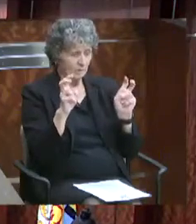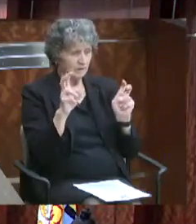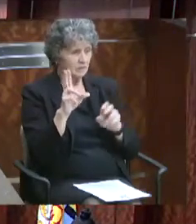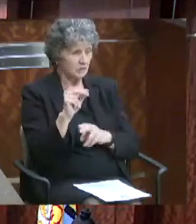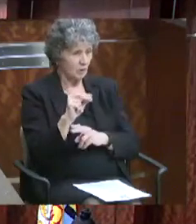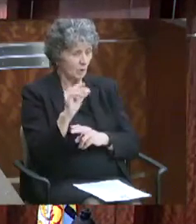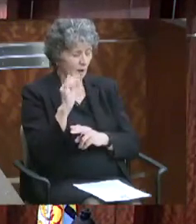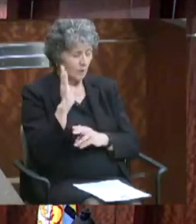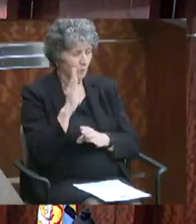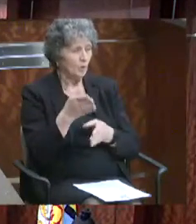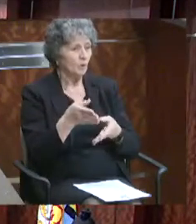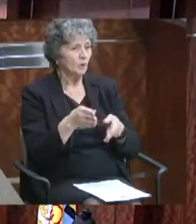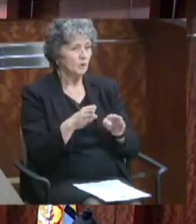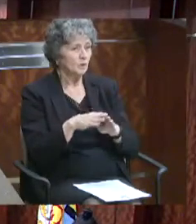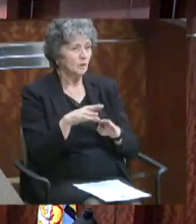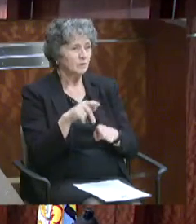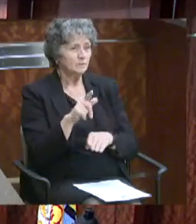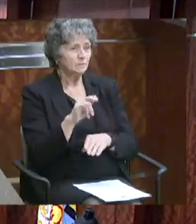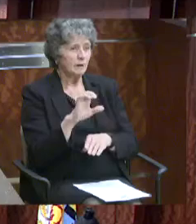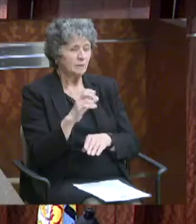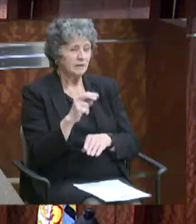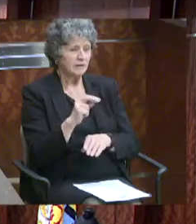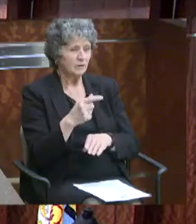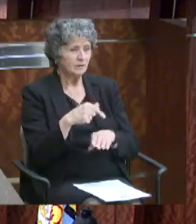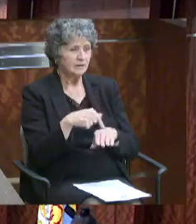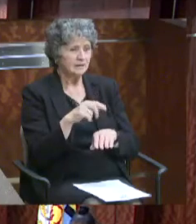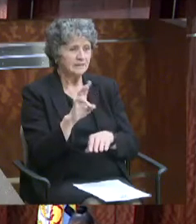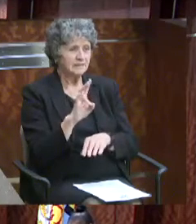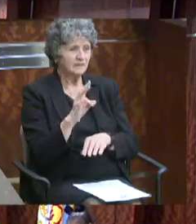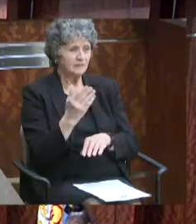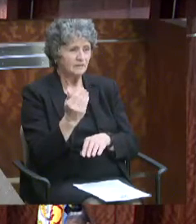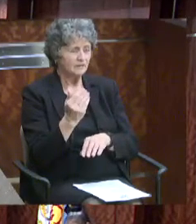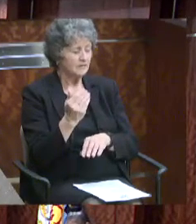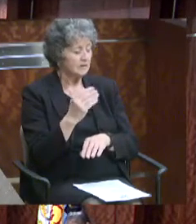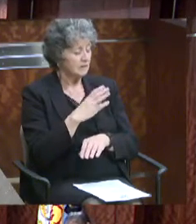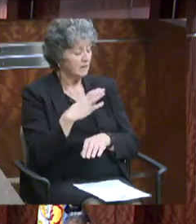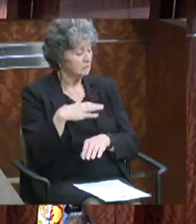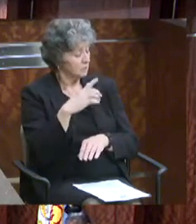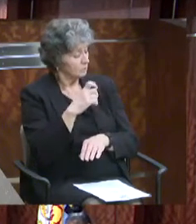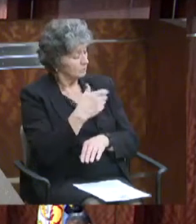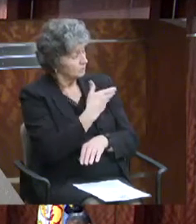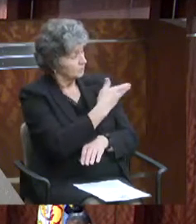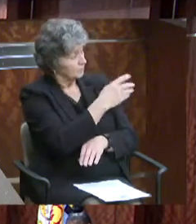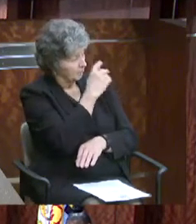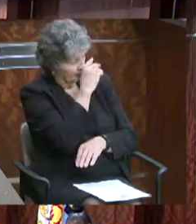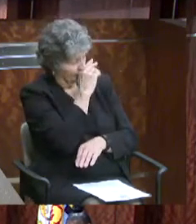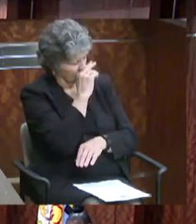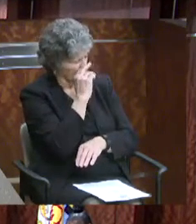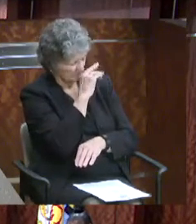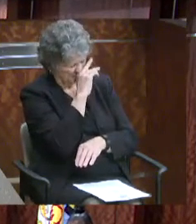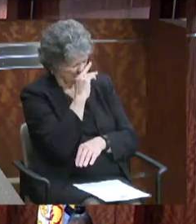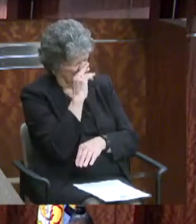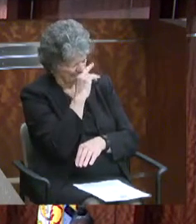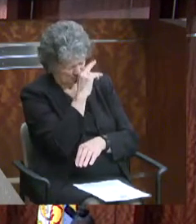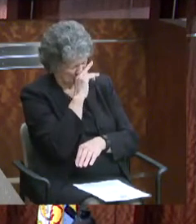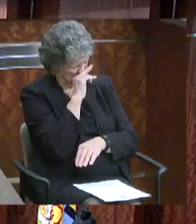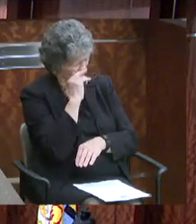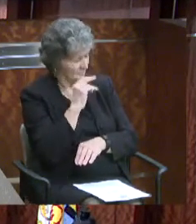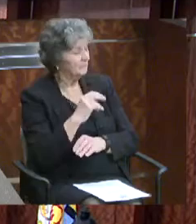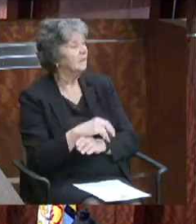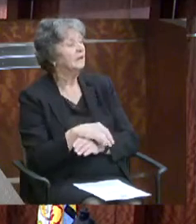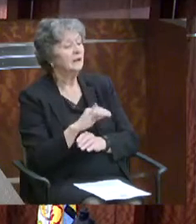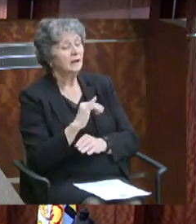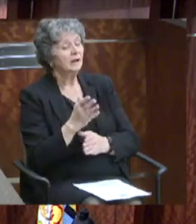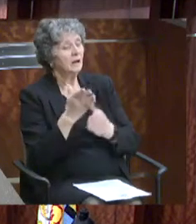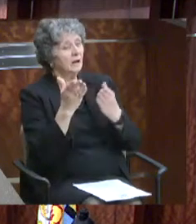Seeing no one, I'll close the public hearing at 7:15. What's the pleasure of the council? Mr. President, Yes, sir. move for the